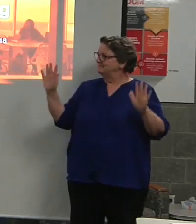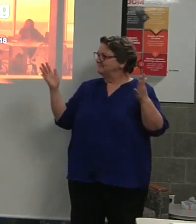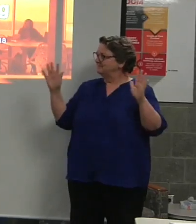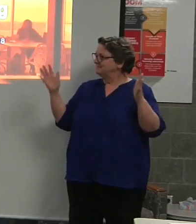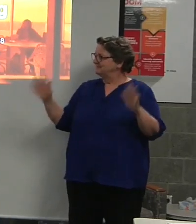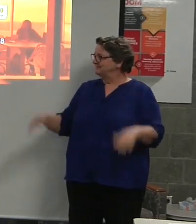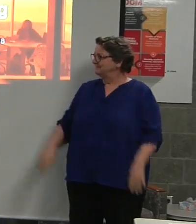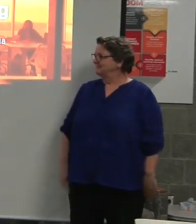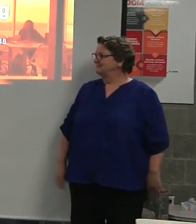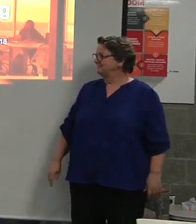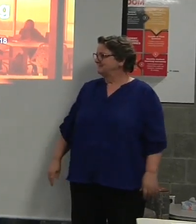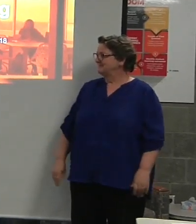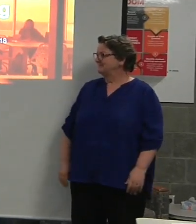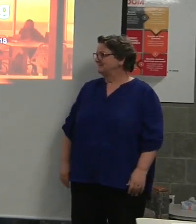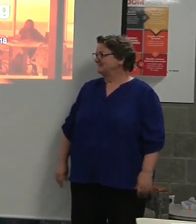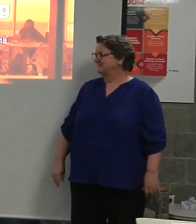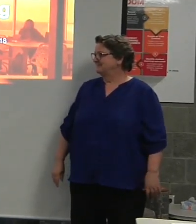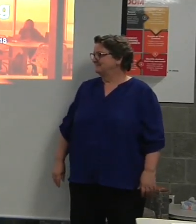Thank you.